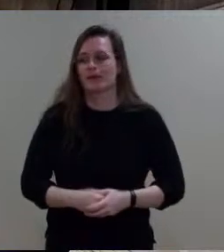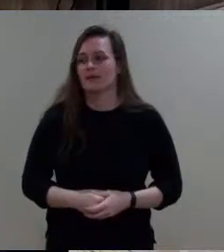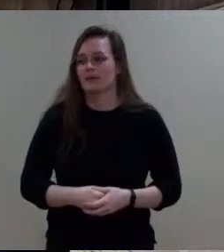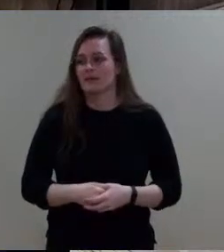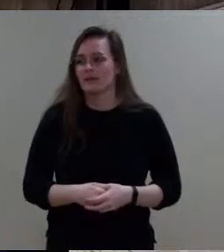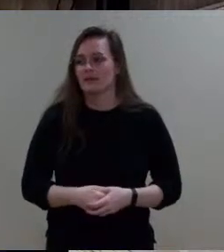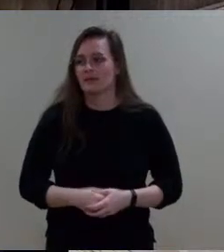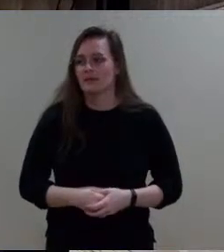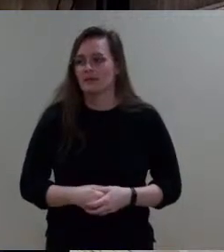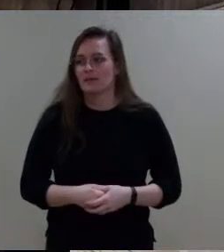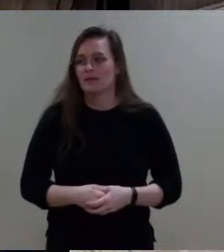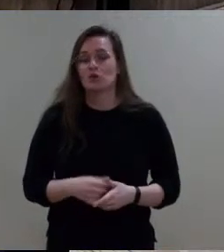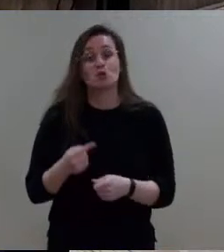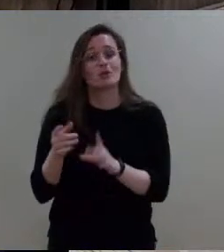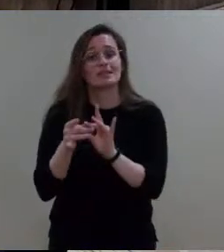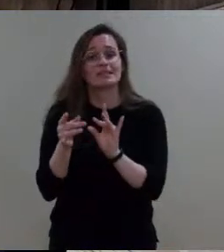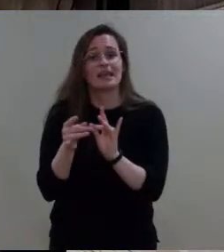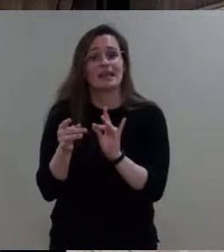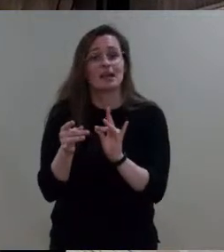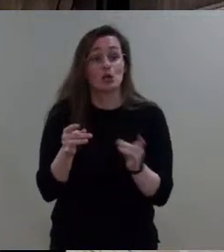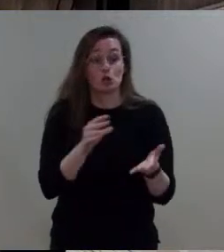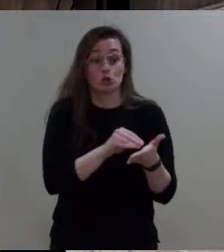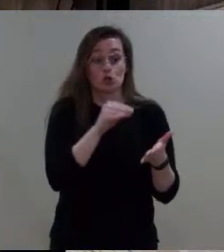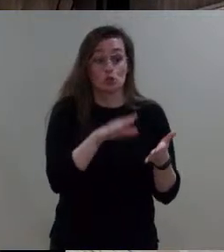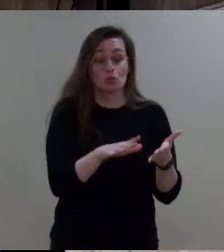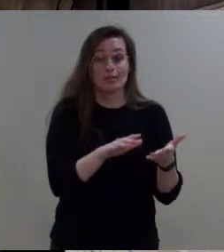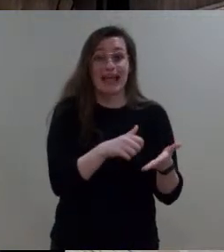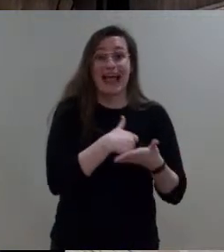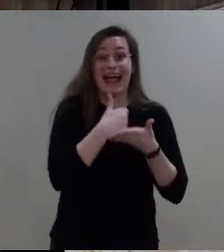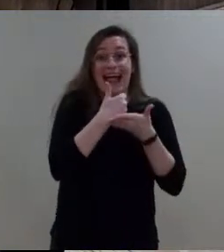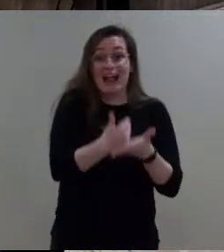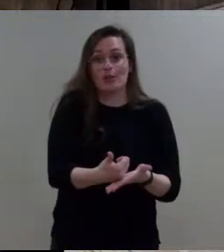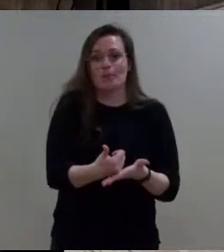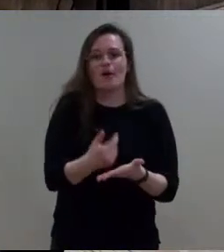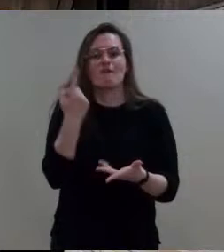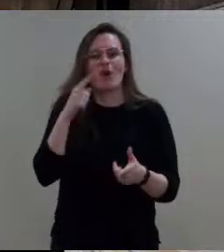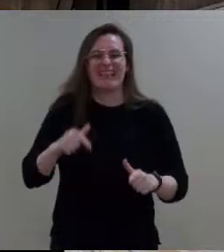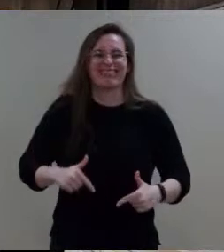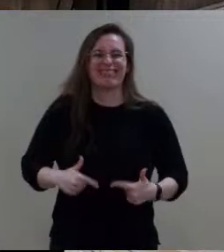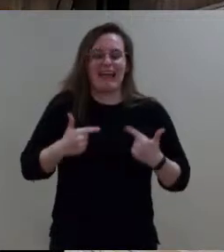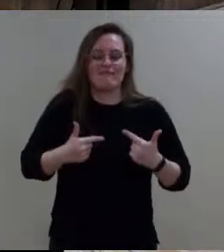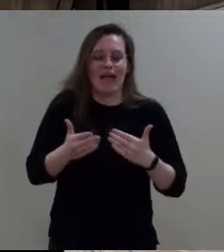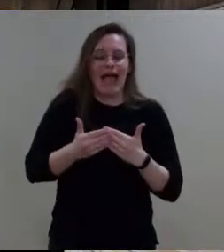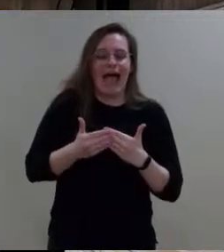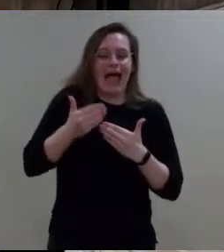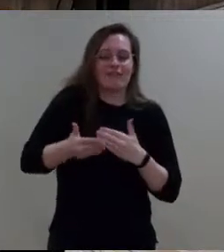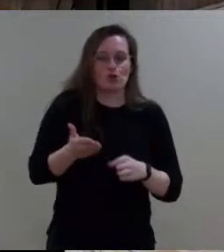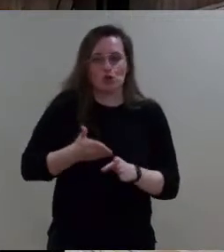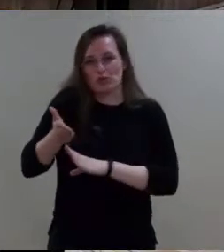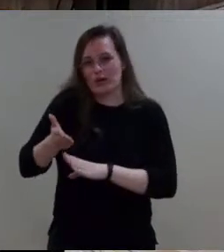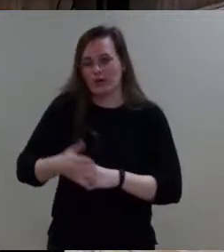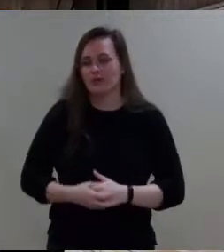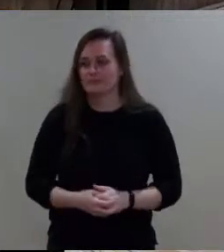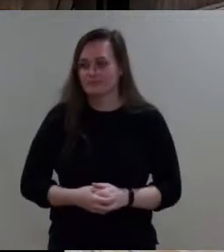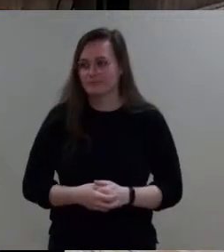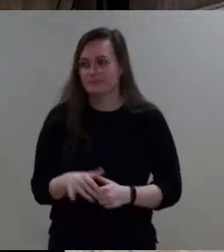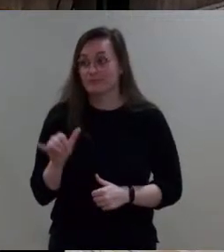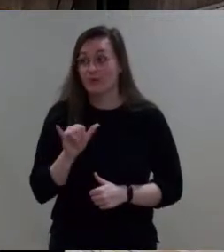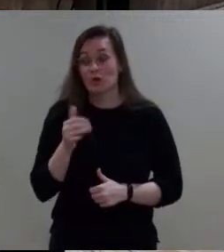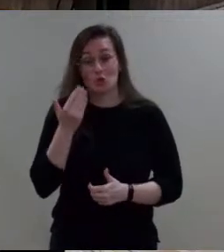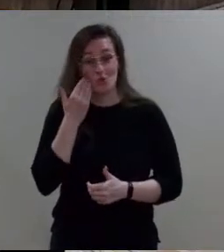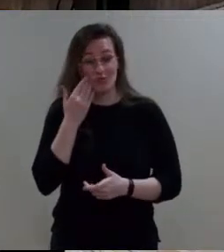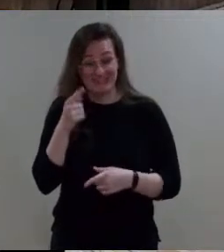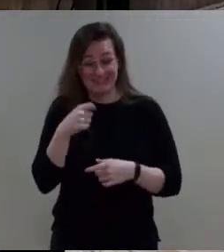equipping students with life after careers. They also started something this year, and it was called the Youth